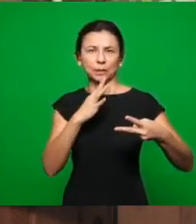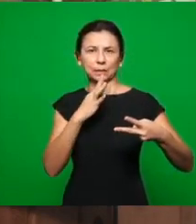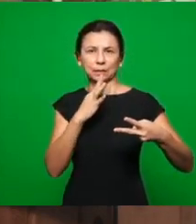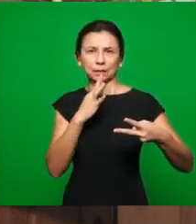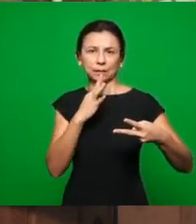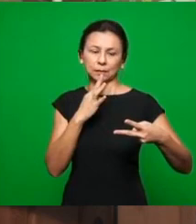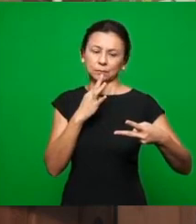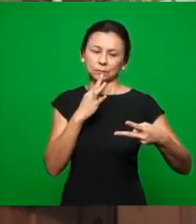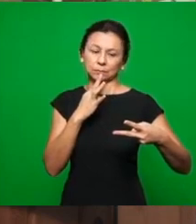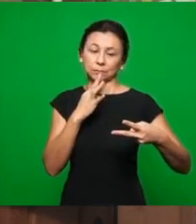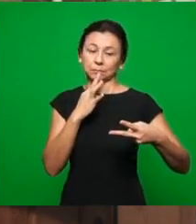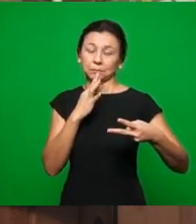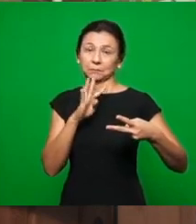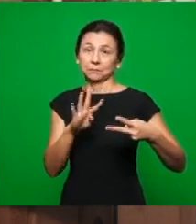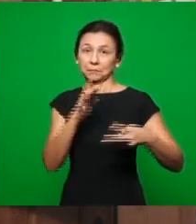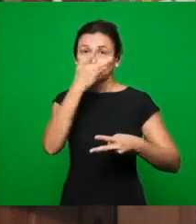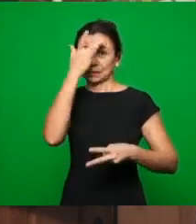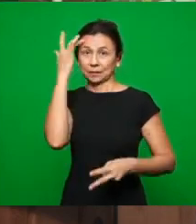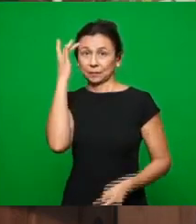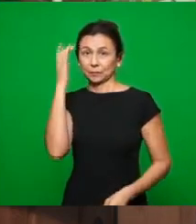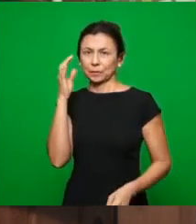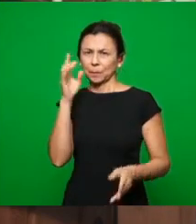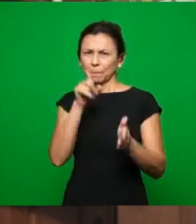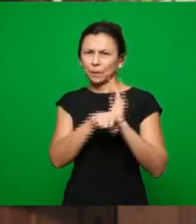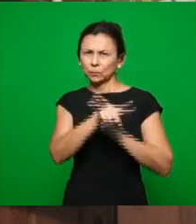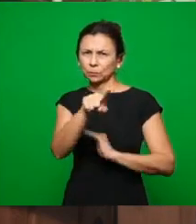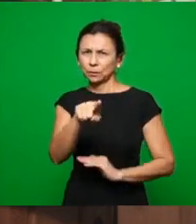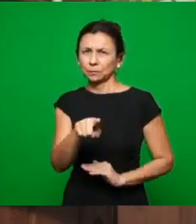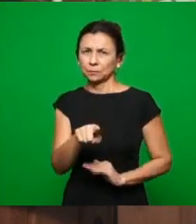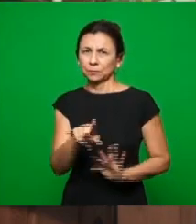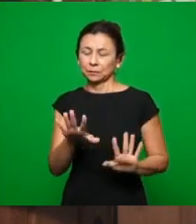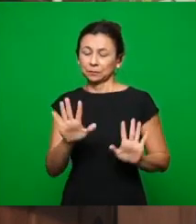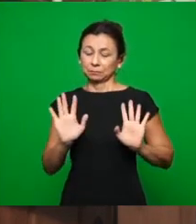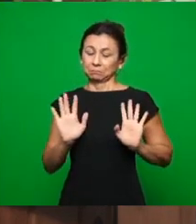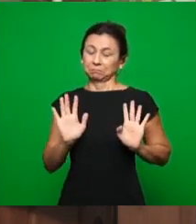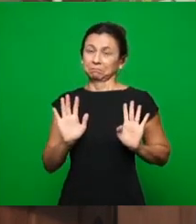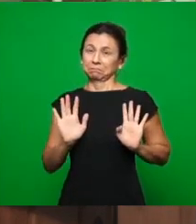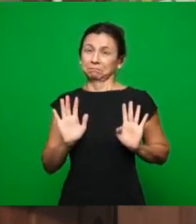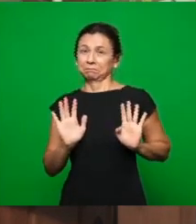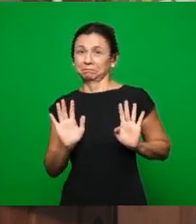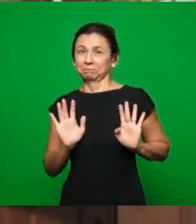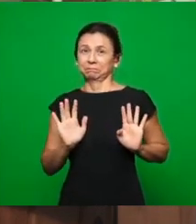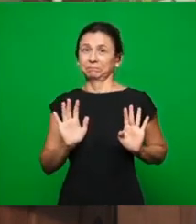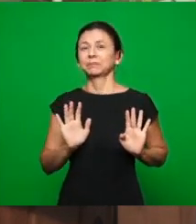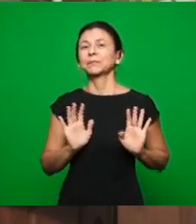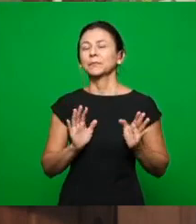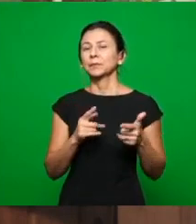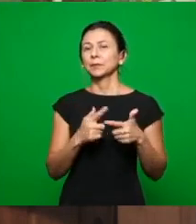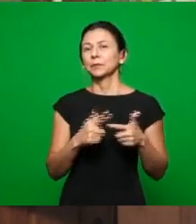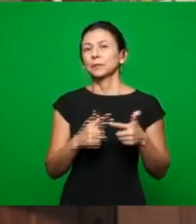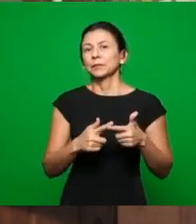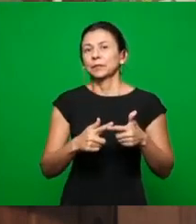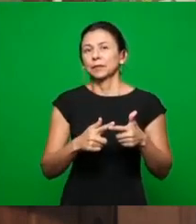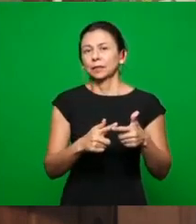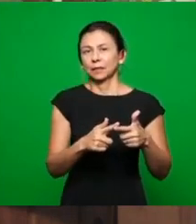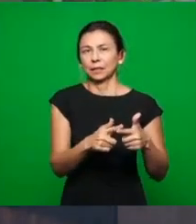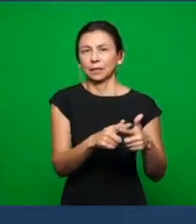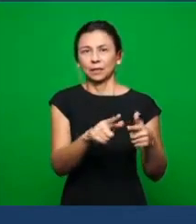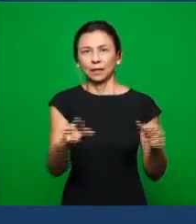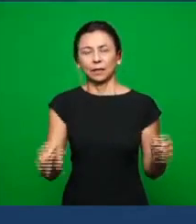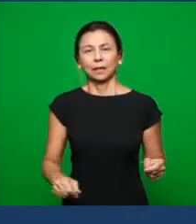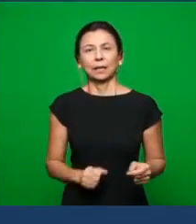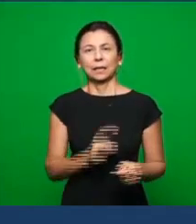I asked this question to the other seminar. Nobody was able to answer, because the answer is, it is in a